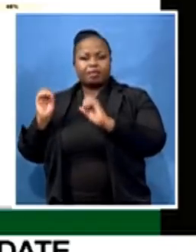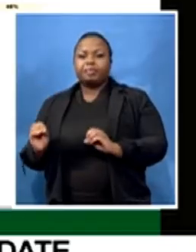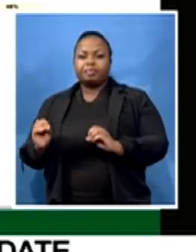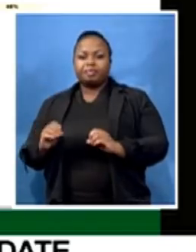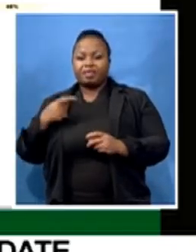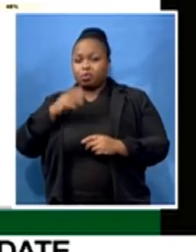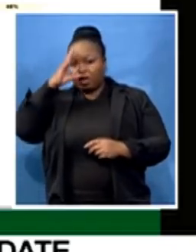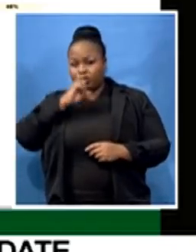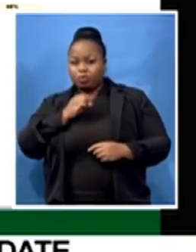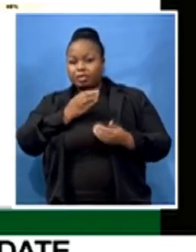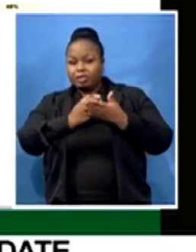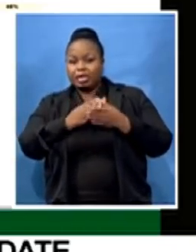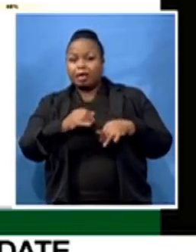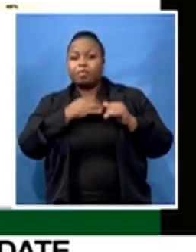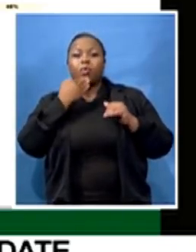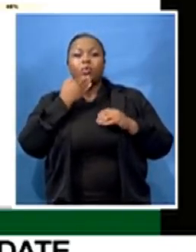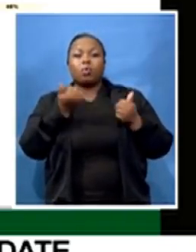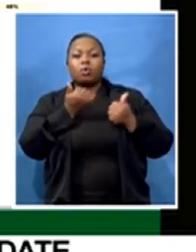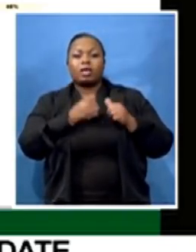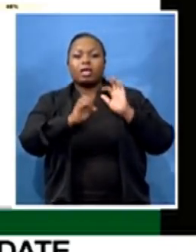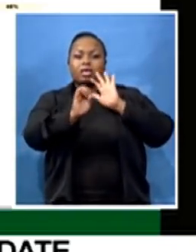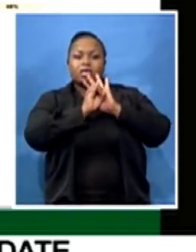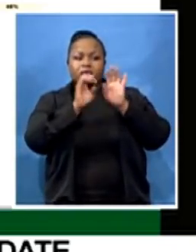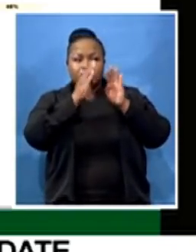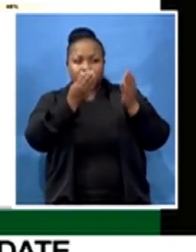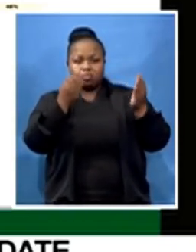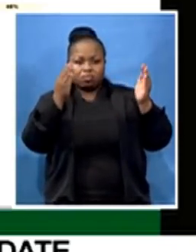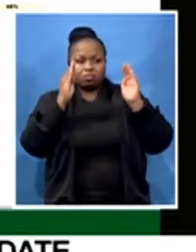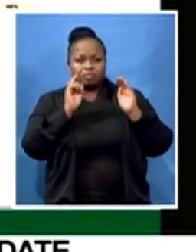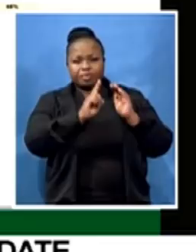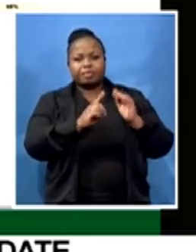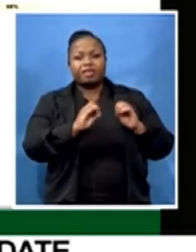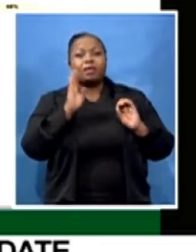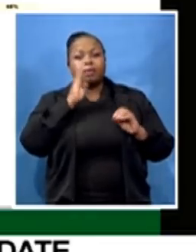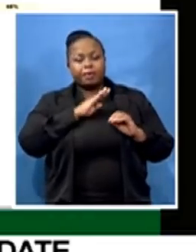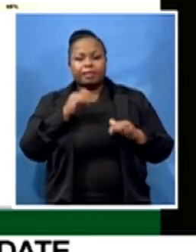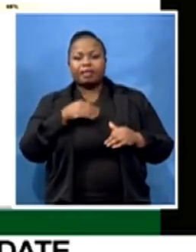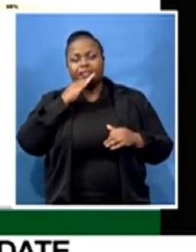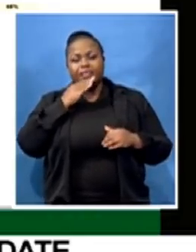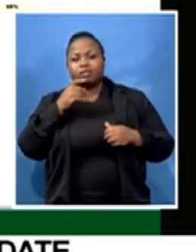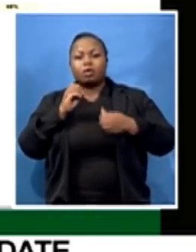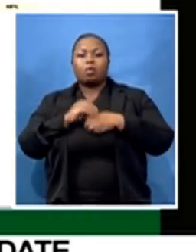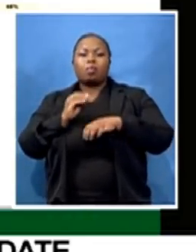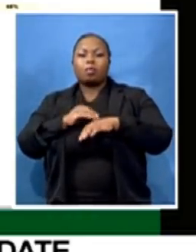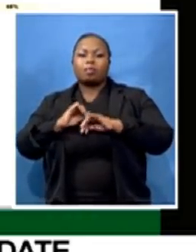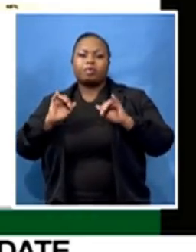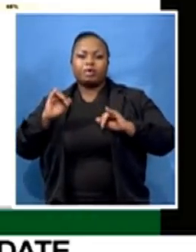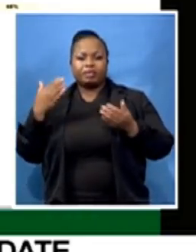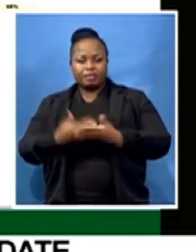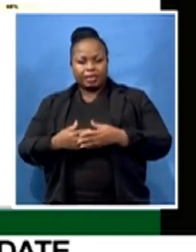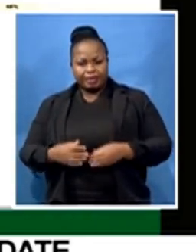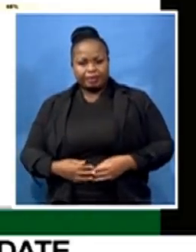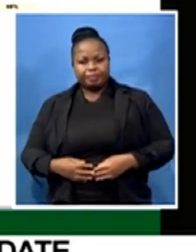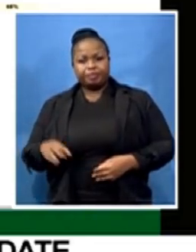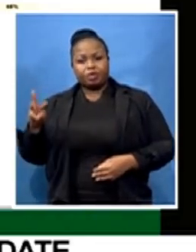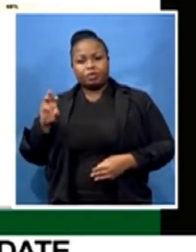quarantined. And if they haven't, then of course that means the problem becomes worse. If you go to the Western Cape, there's again a gap